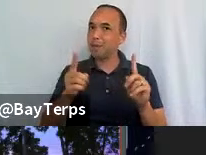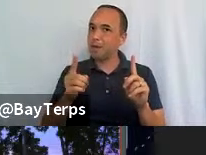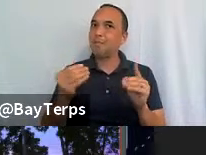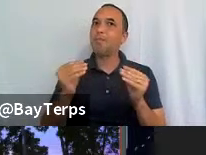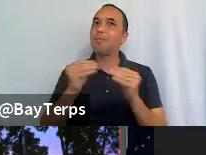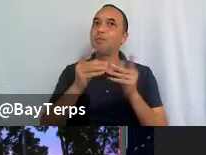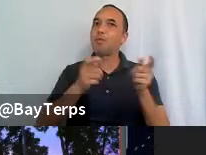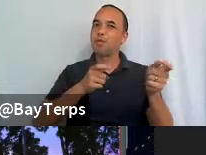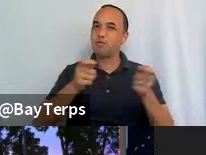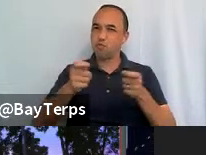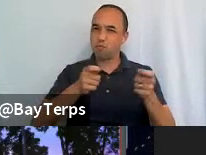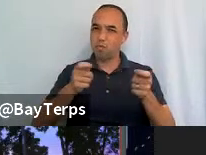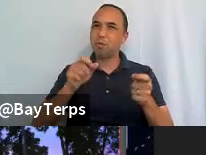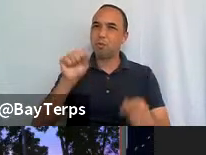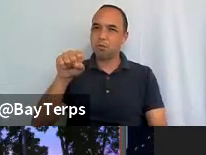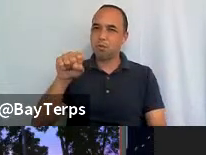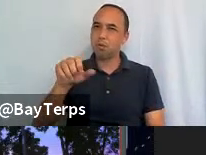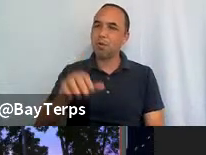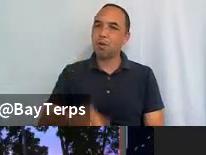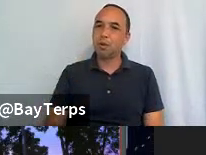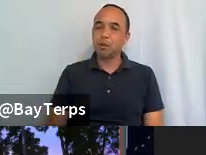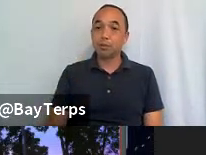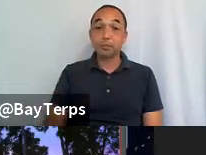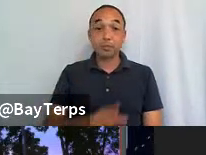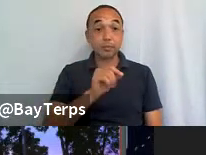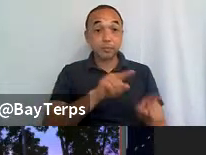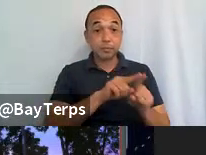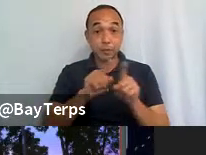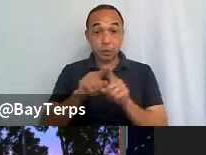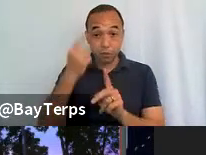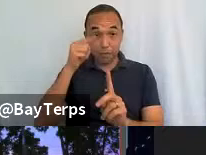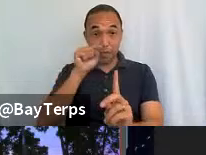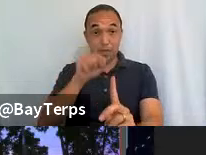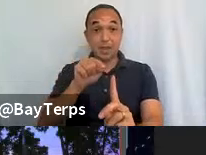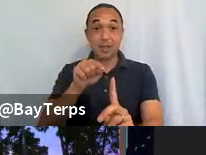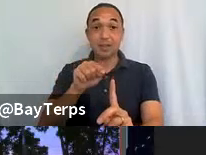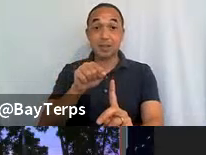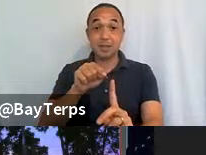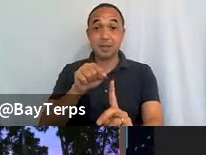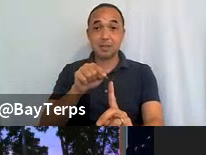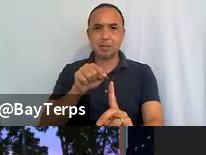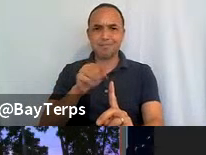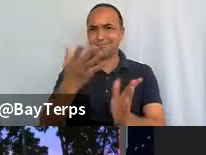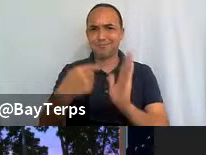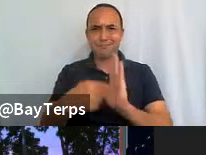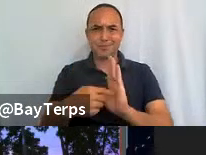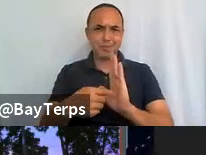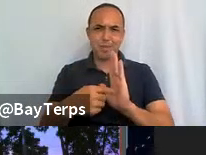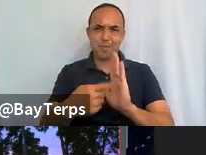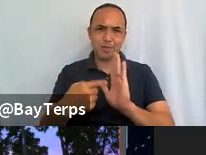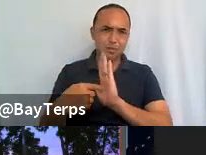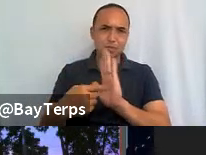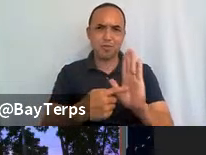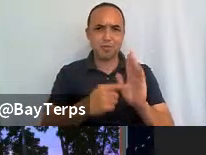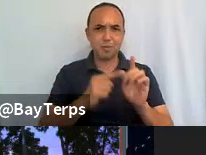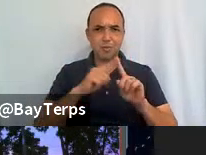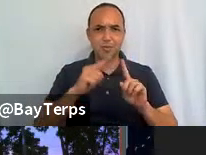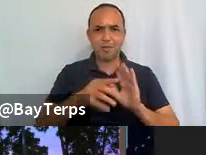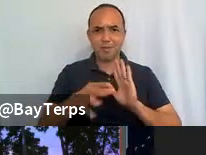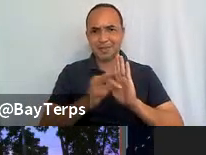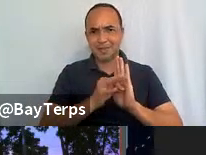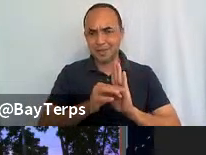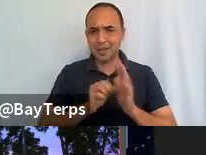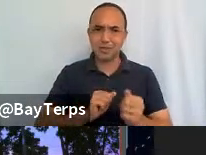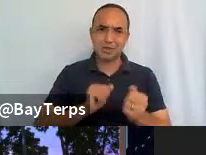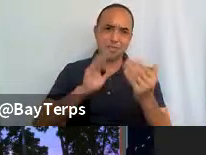end result. And also for this one in particular, I'm just using it as an example to show you different selection styles and